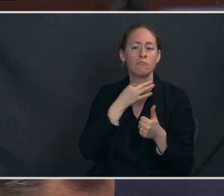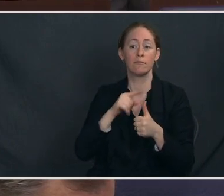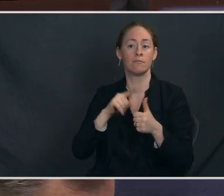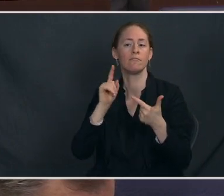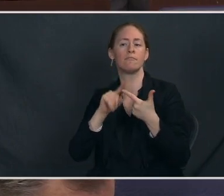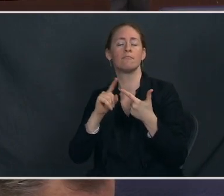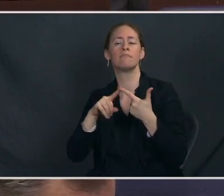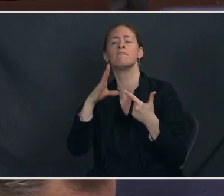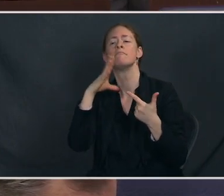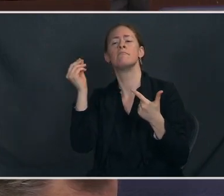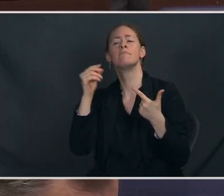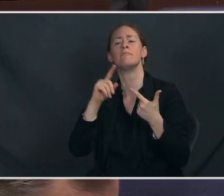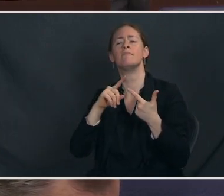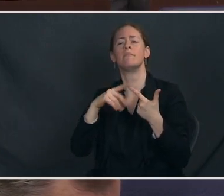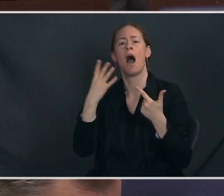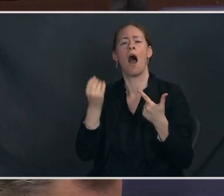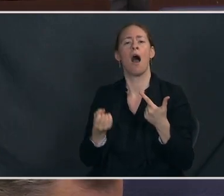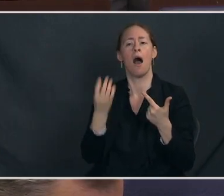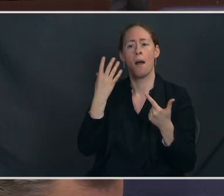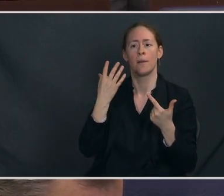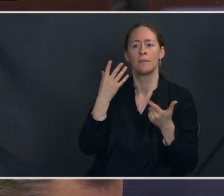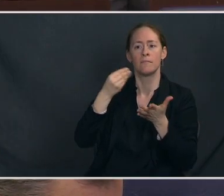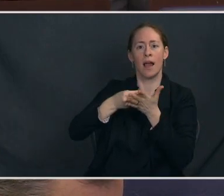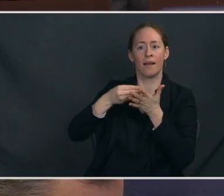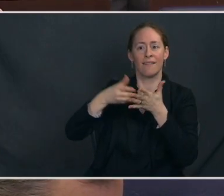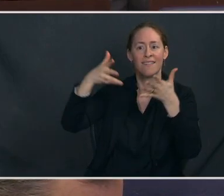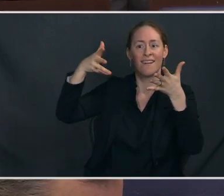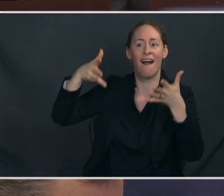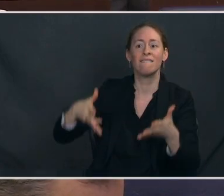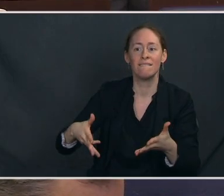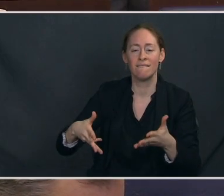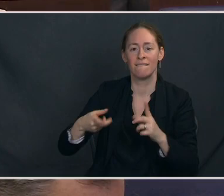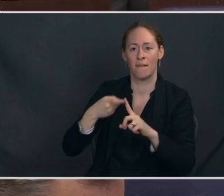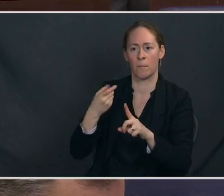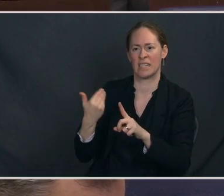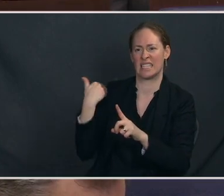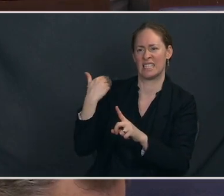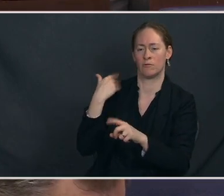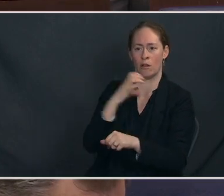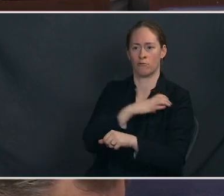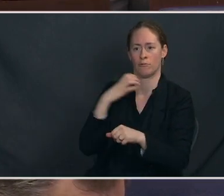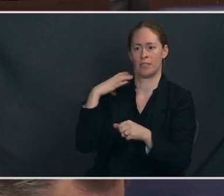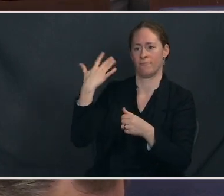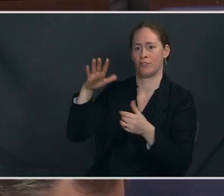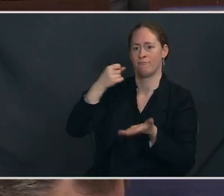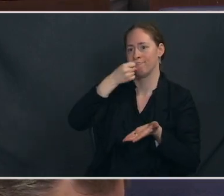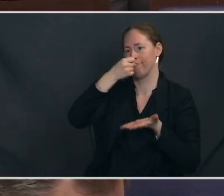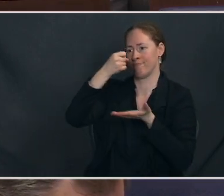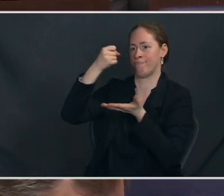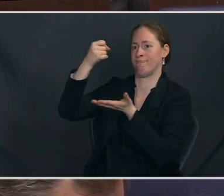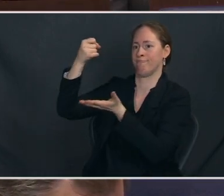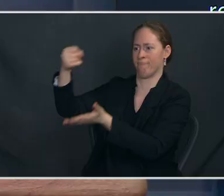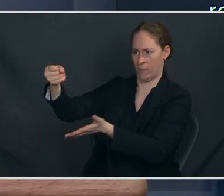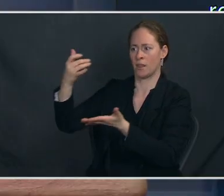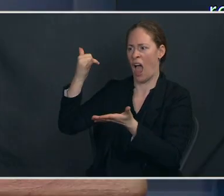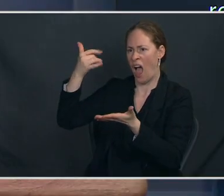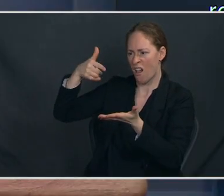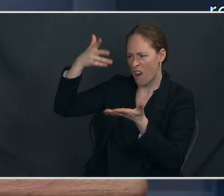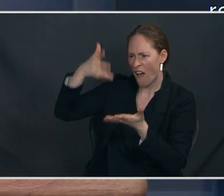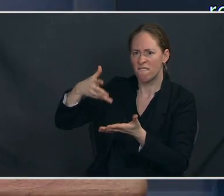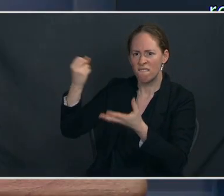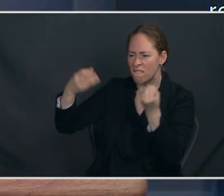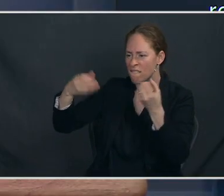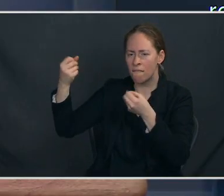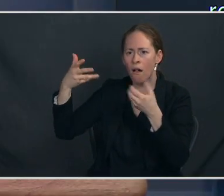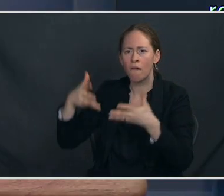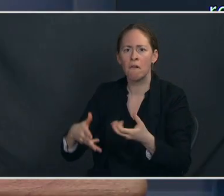much money is left from Congress's last allocation towards these issues? How much is left to spend? Well, as